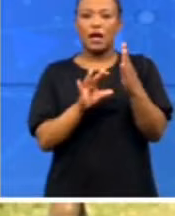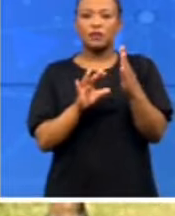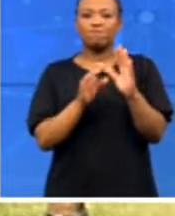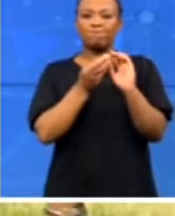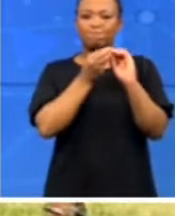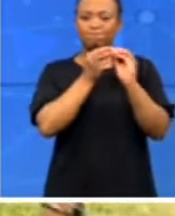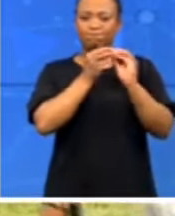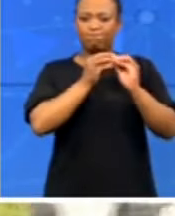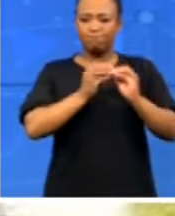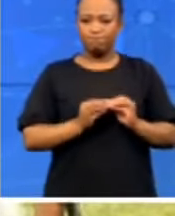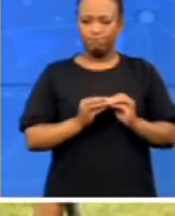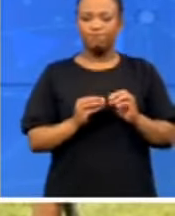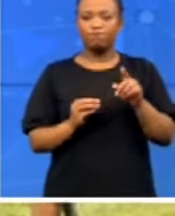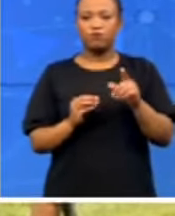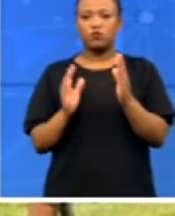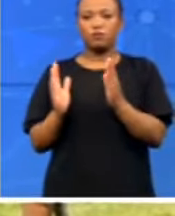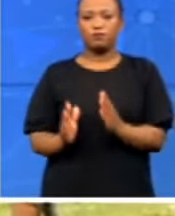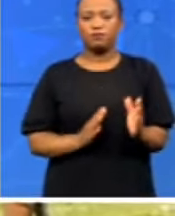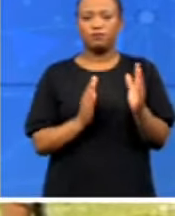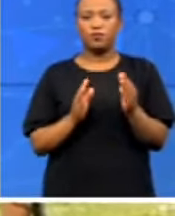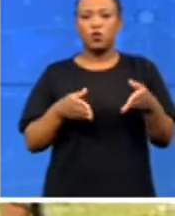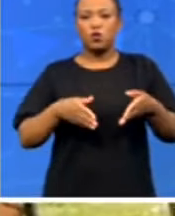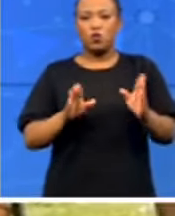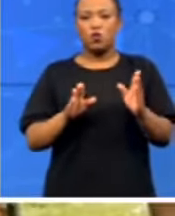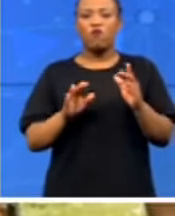preparing that road for the volume of traffic that we anticipate